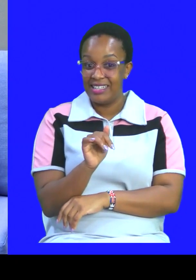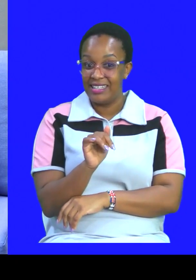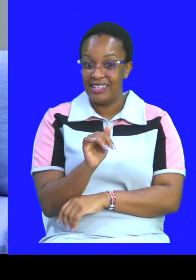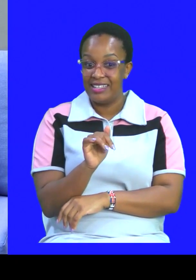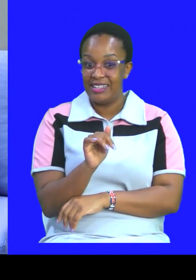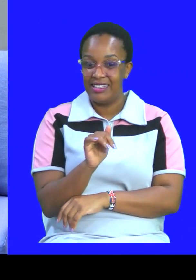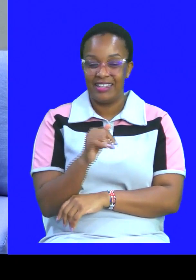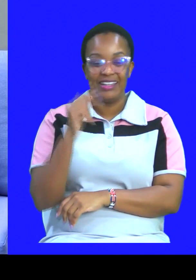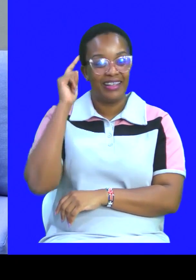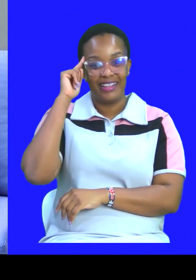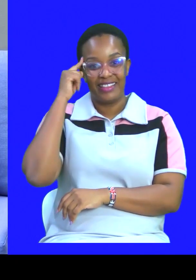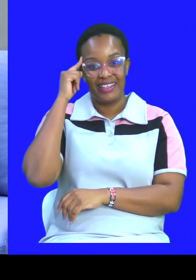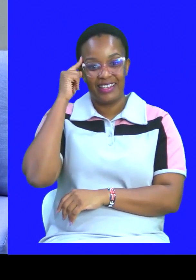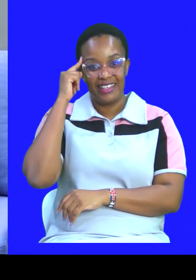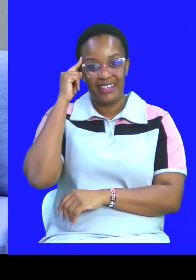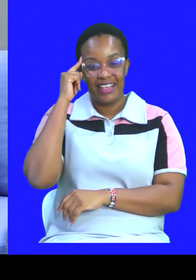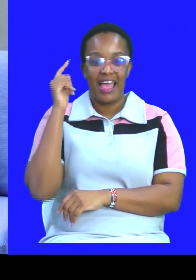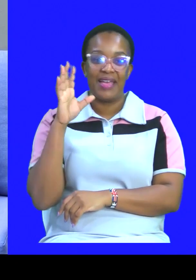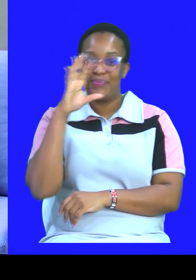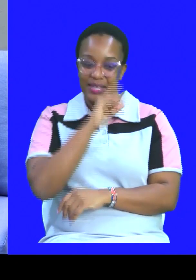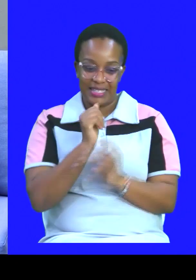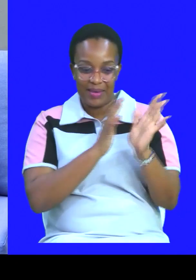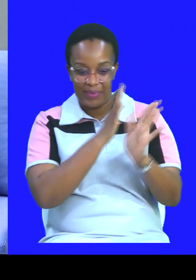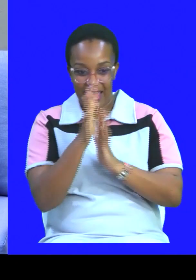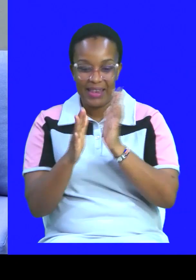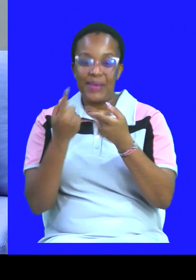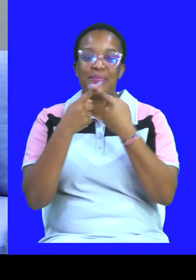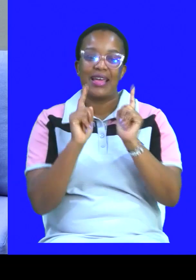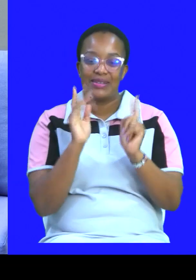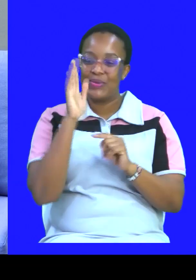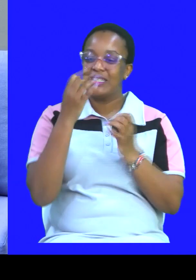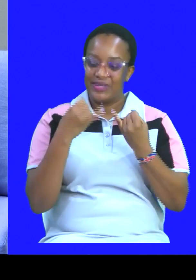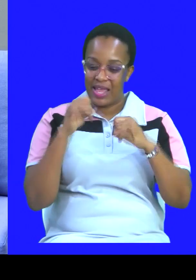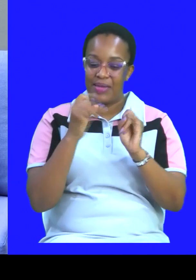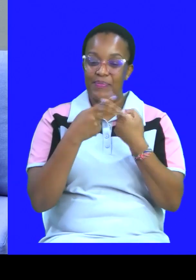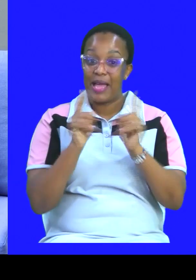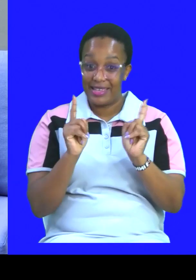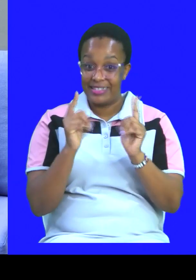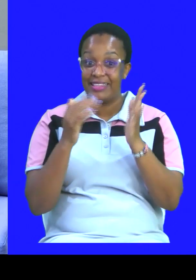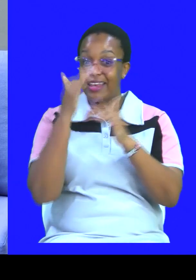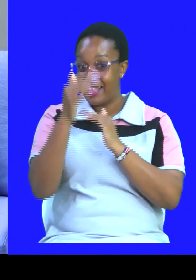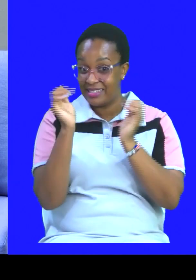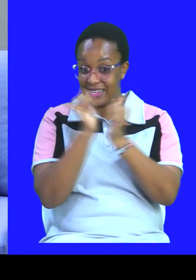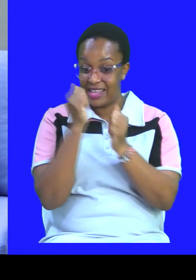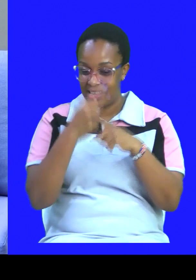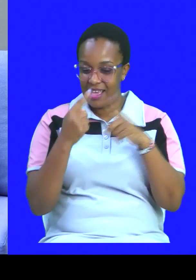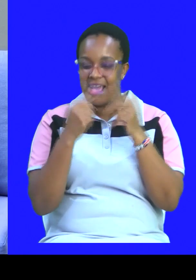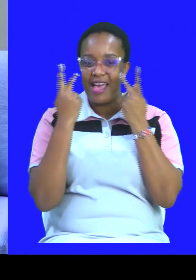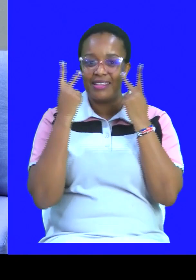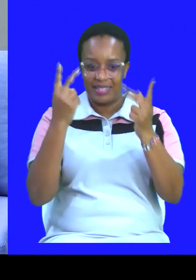I think I missed the plan, but I'll try. What I can say is, in the next 10 years, I see myself